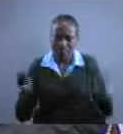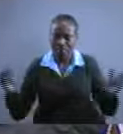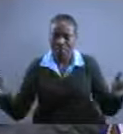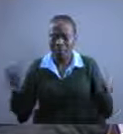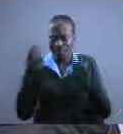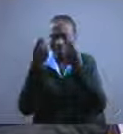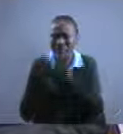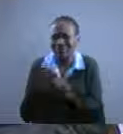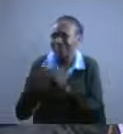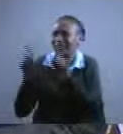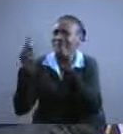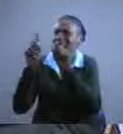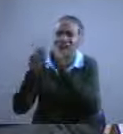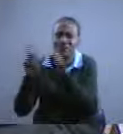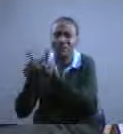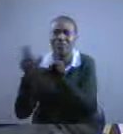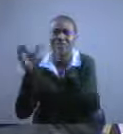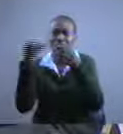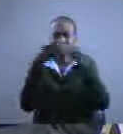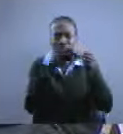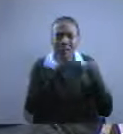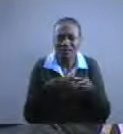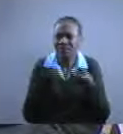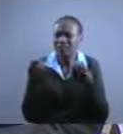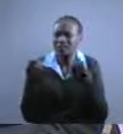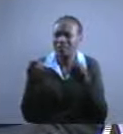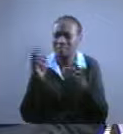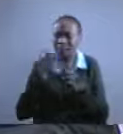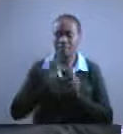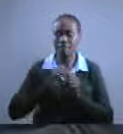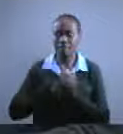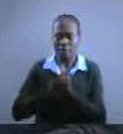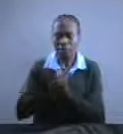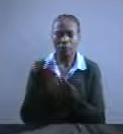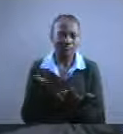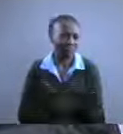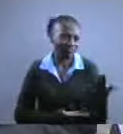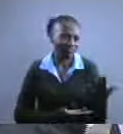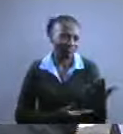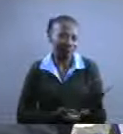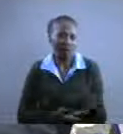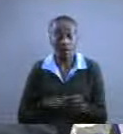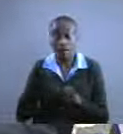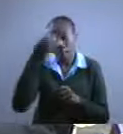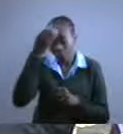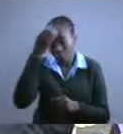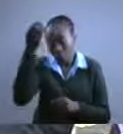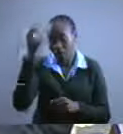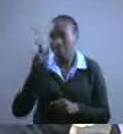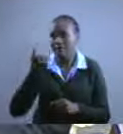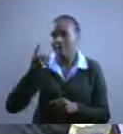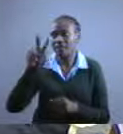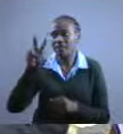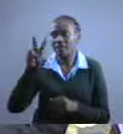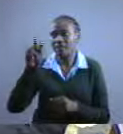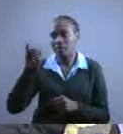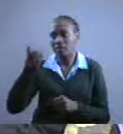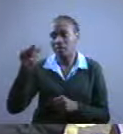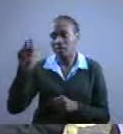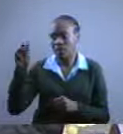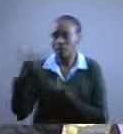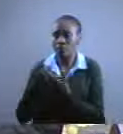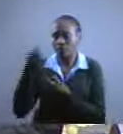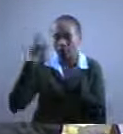financial institutions and its fraternity must comply with. According to Professor Robert Vivian of Wits, and I quote